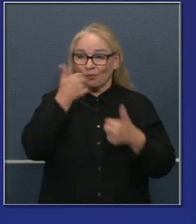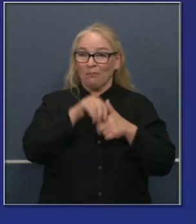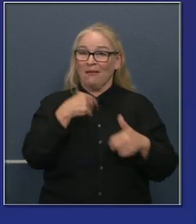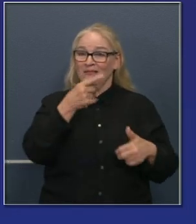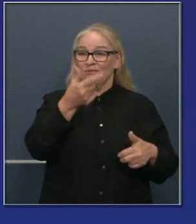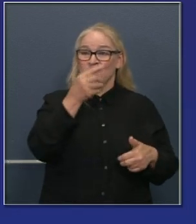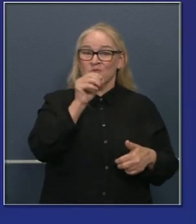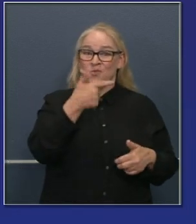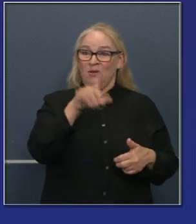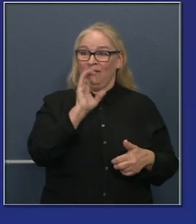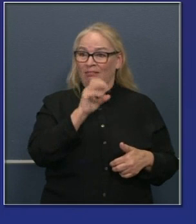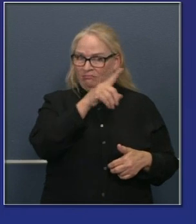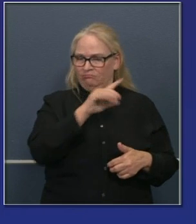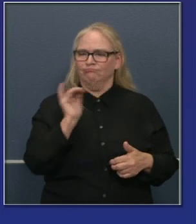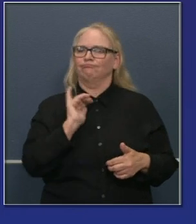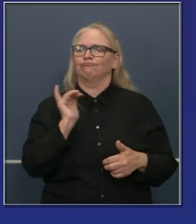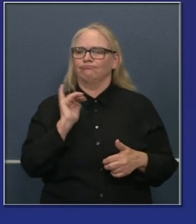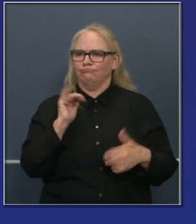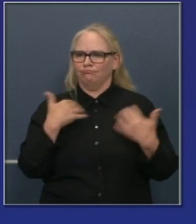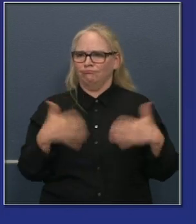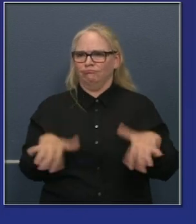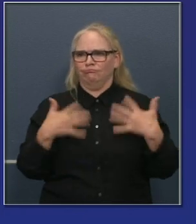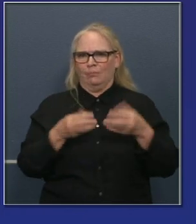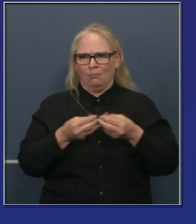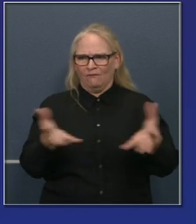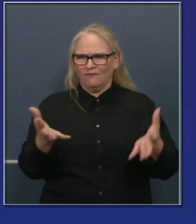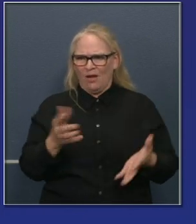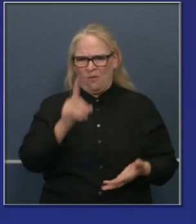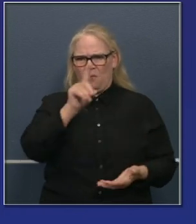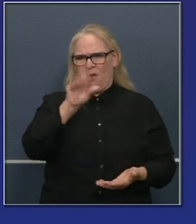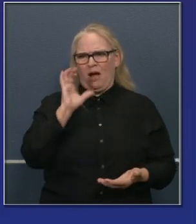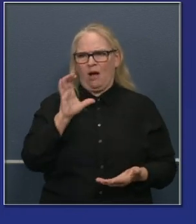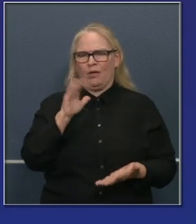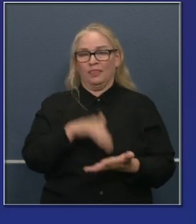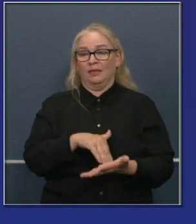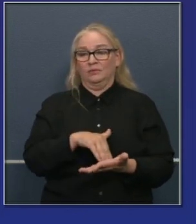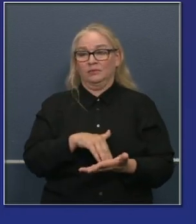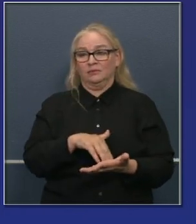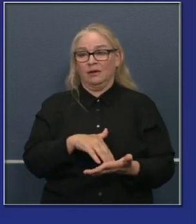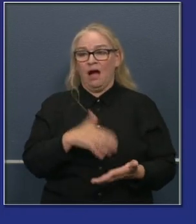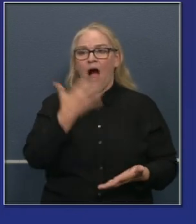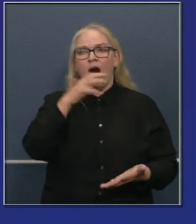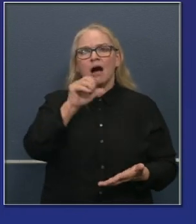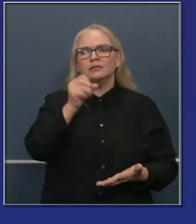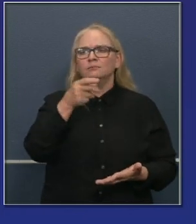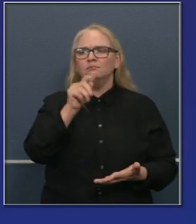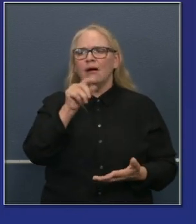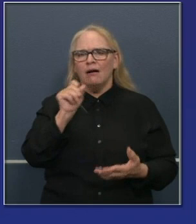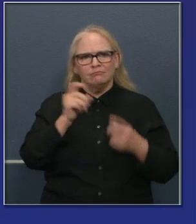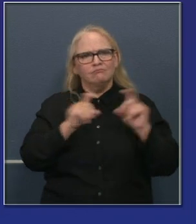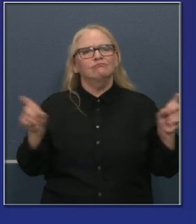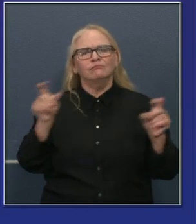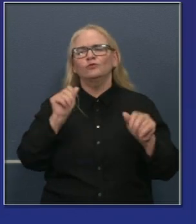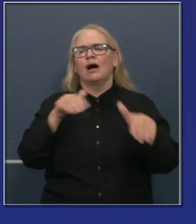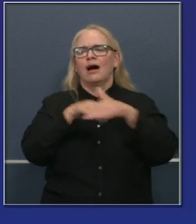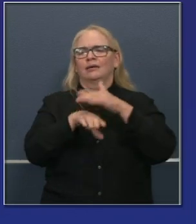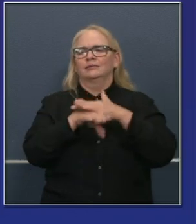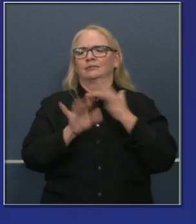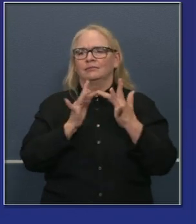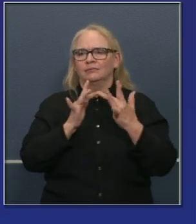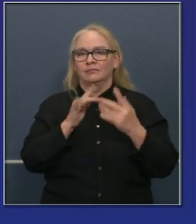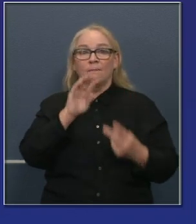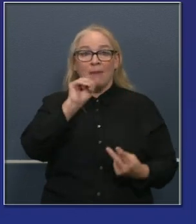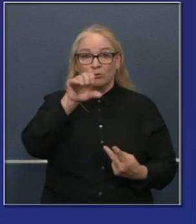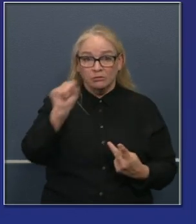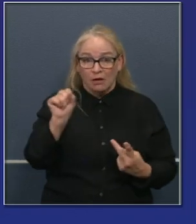found 100,000 hotspots that we did advanced in partnership with them, Microsoft, Amazon, others.